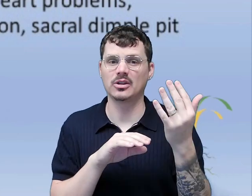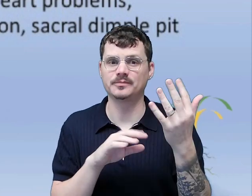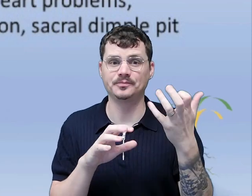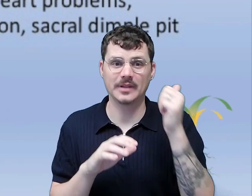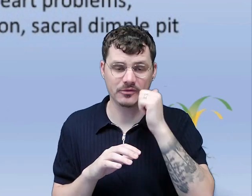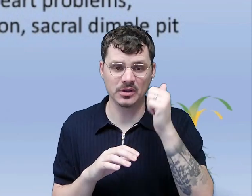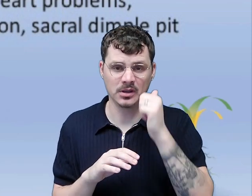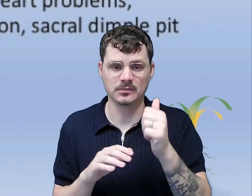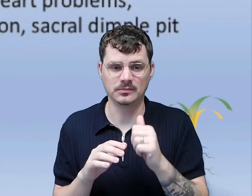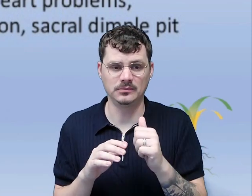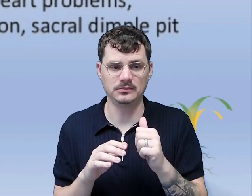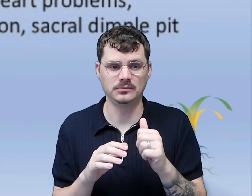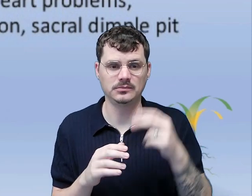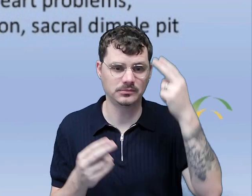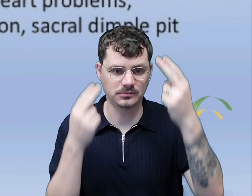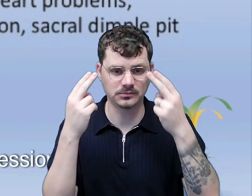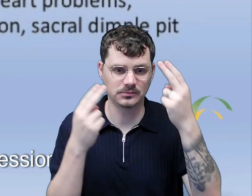fire every day.